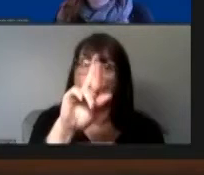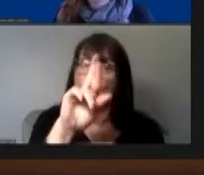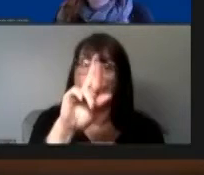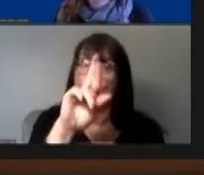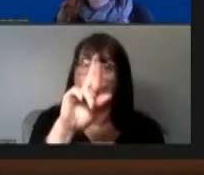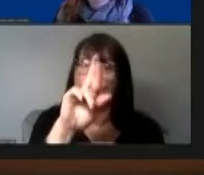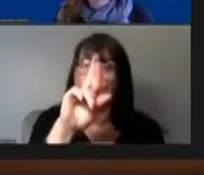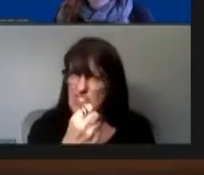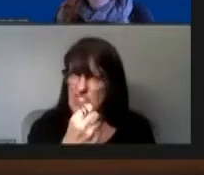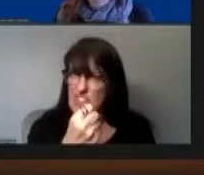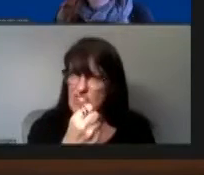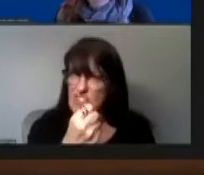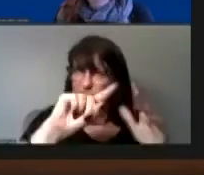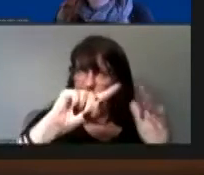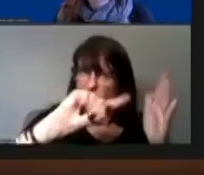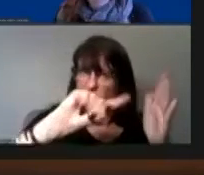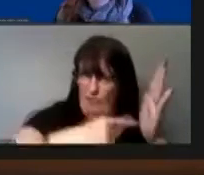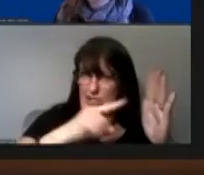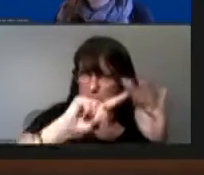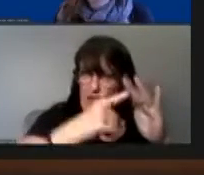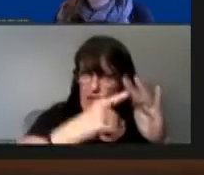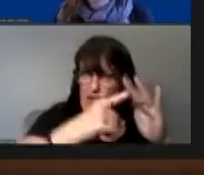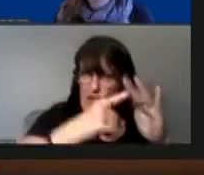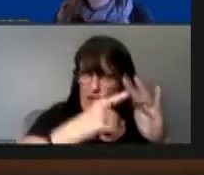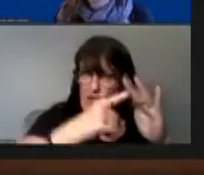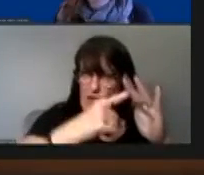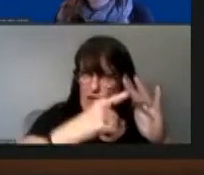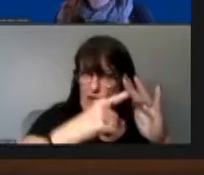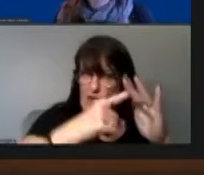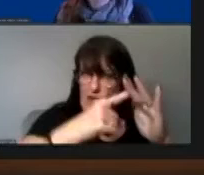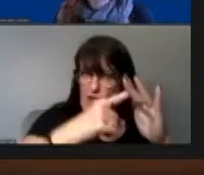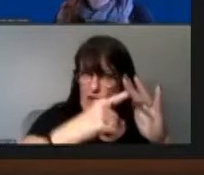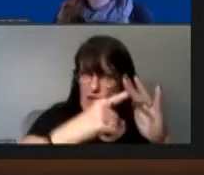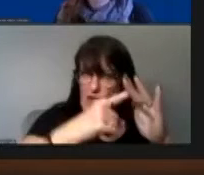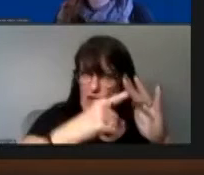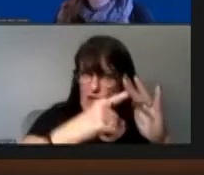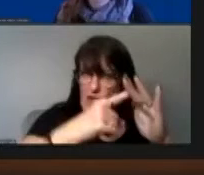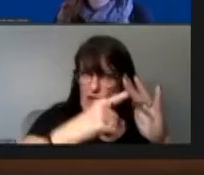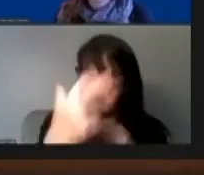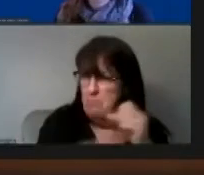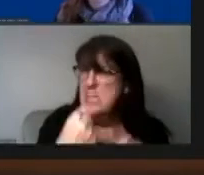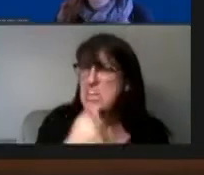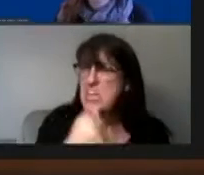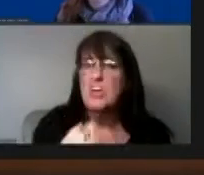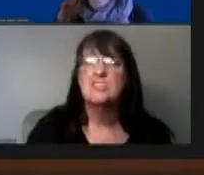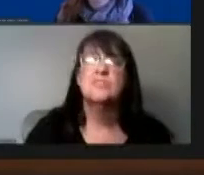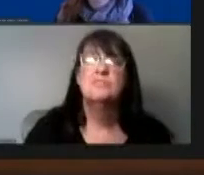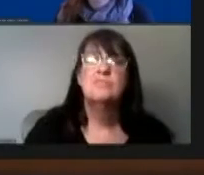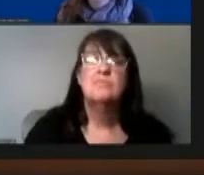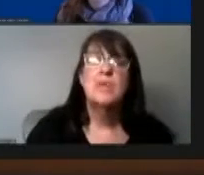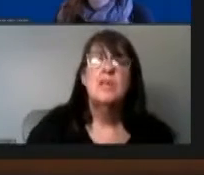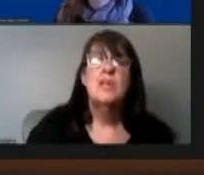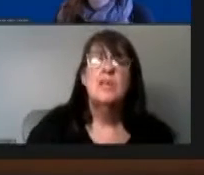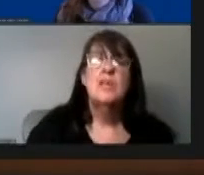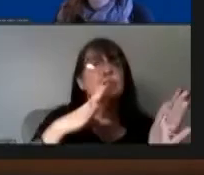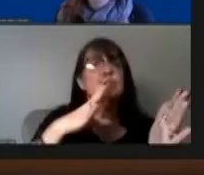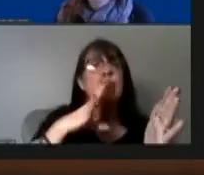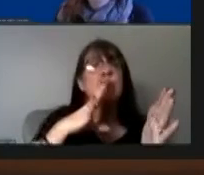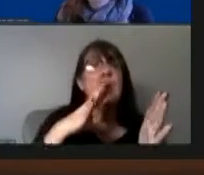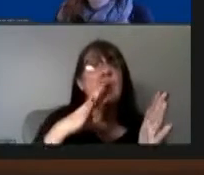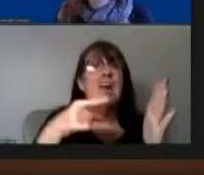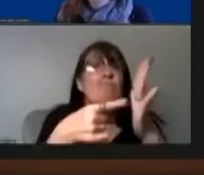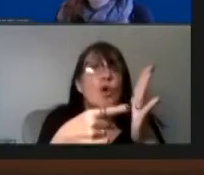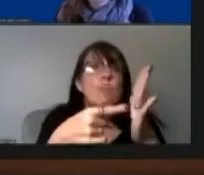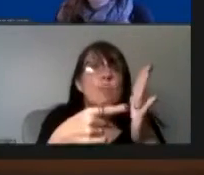we first started those discussions. It seems not that long, but I think it's been over 3 years. When we first talking about the affordable housing and